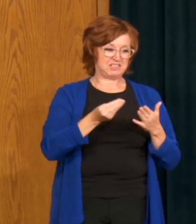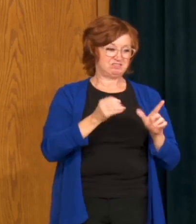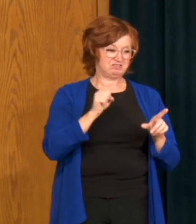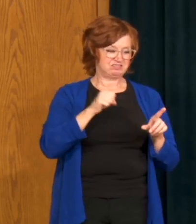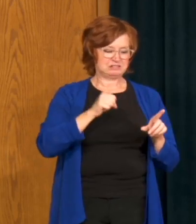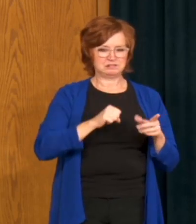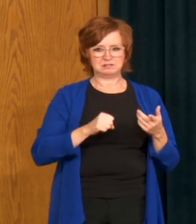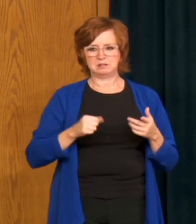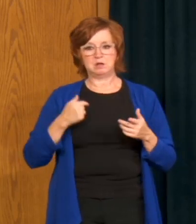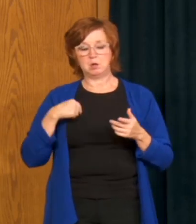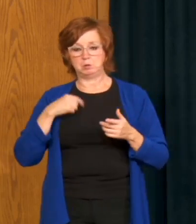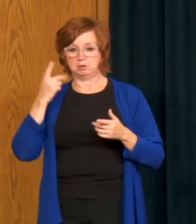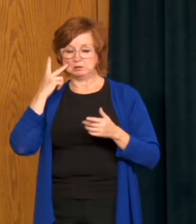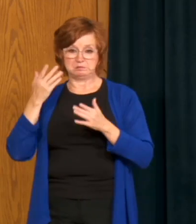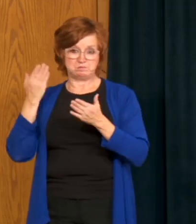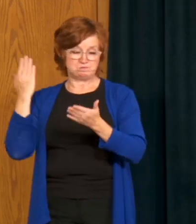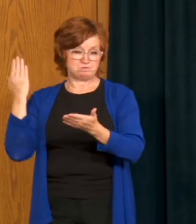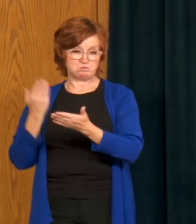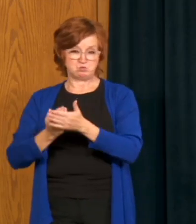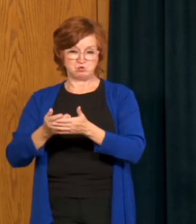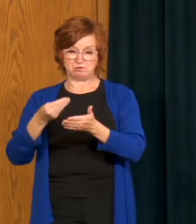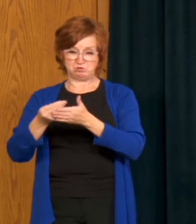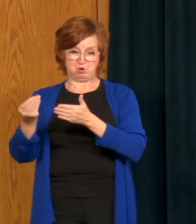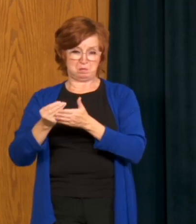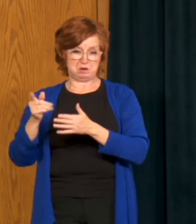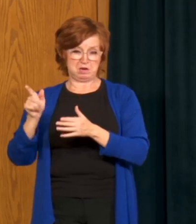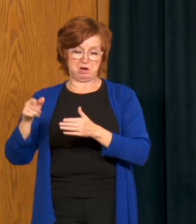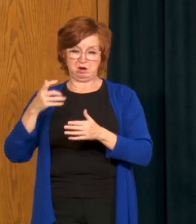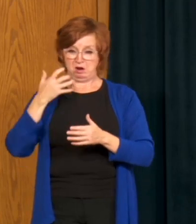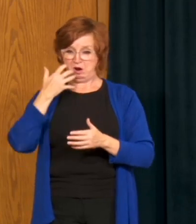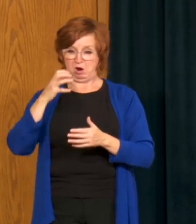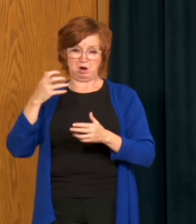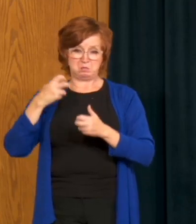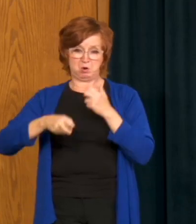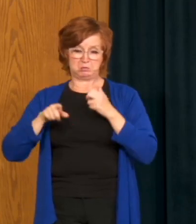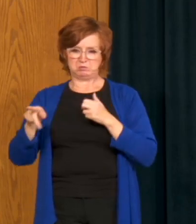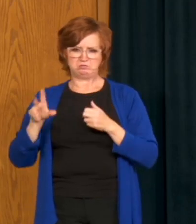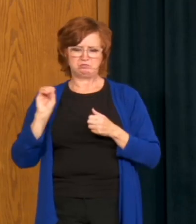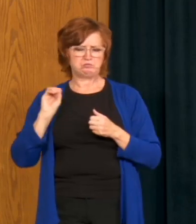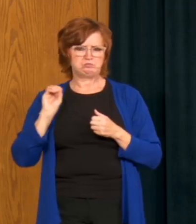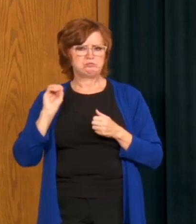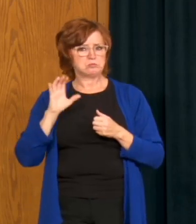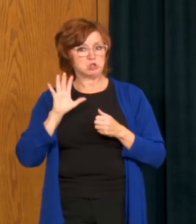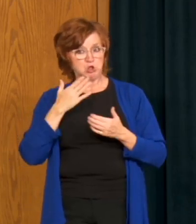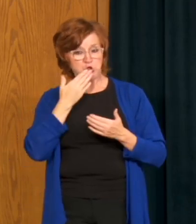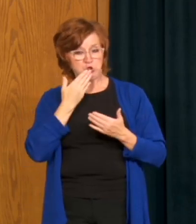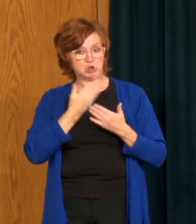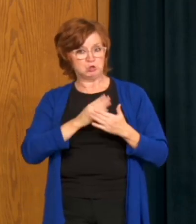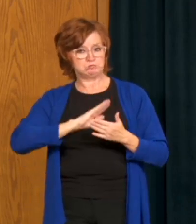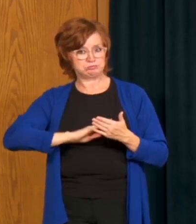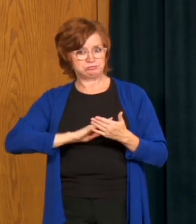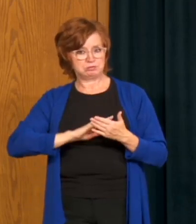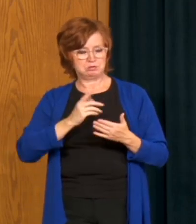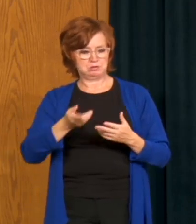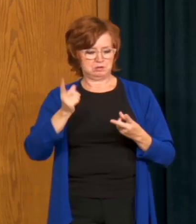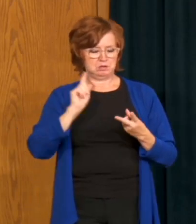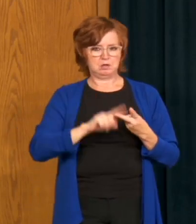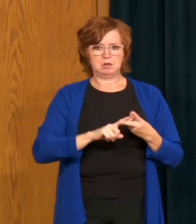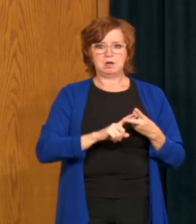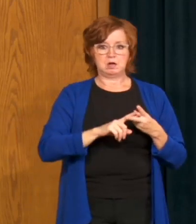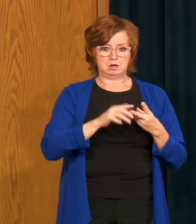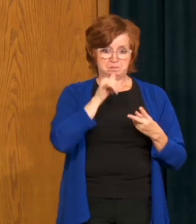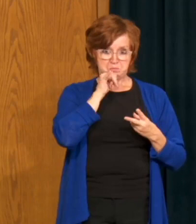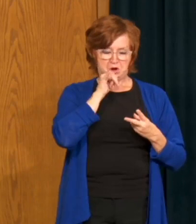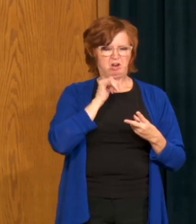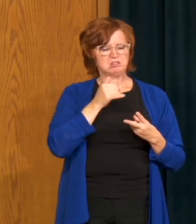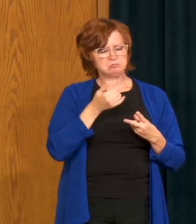consistent signals that shopping seems to be a consistent risk, which is very good. We've seen a few signals that even though bars and restaurants have opened, we've seen a